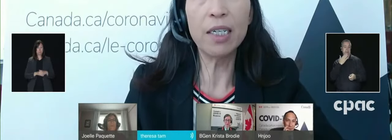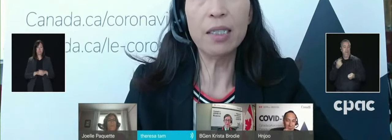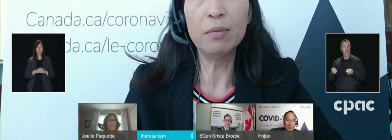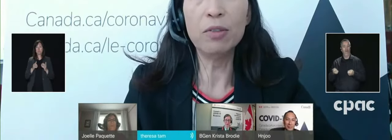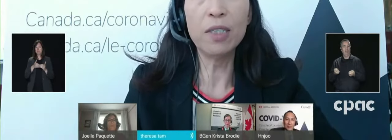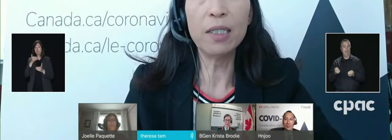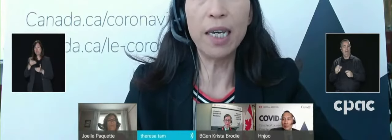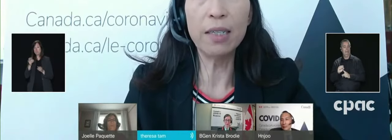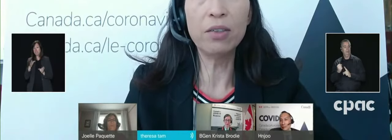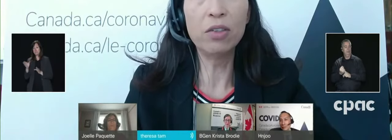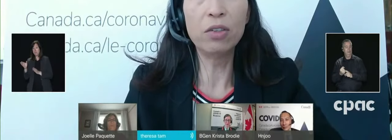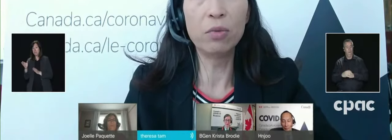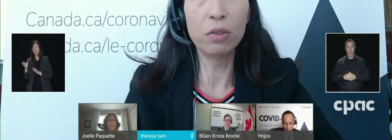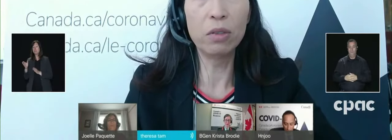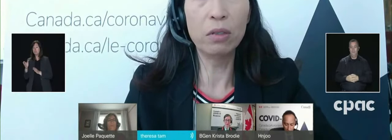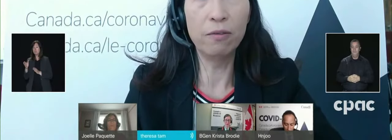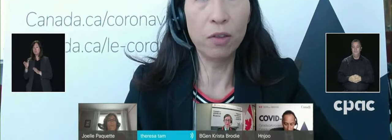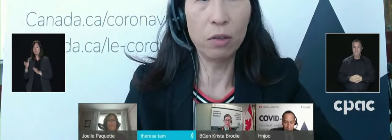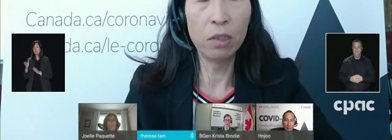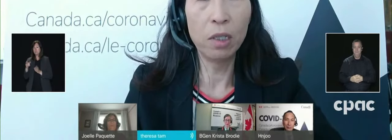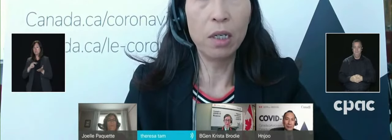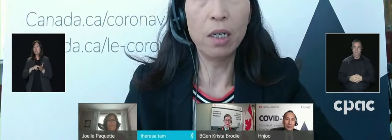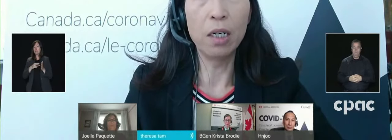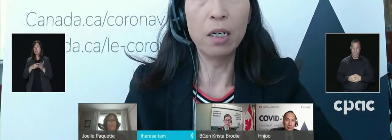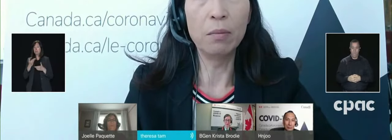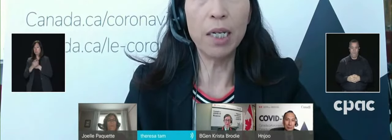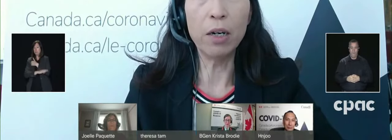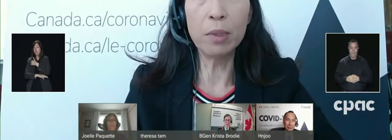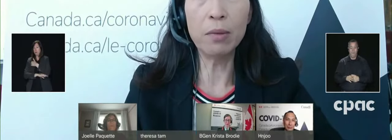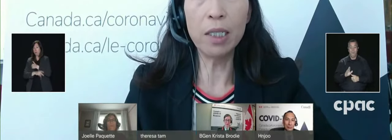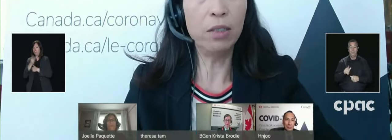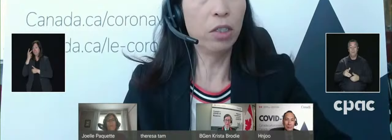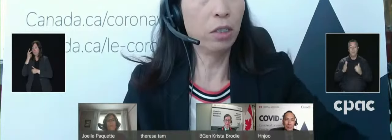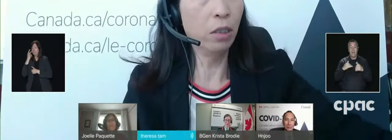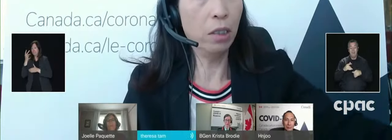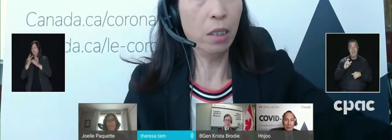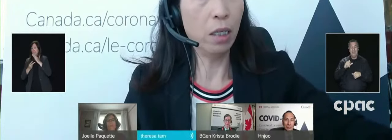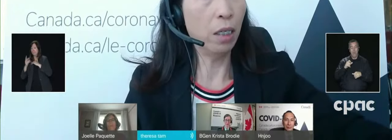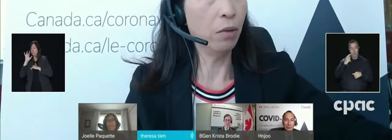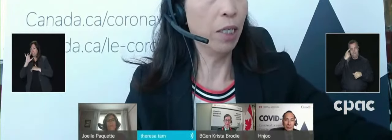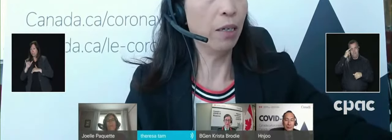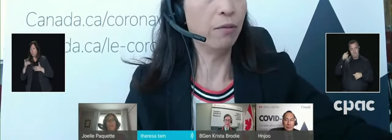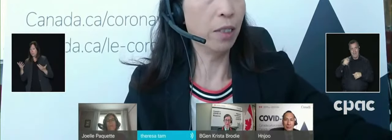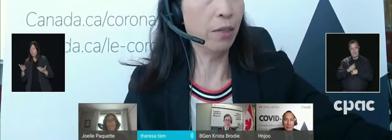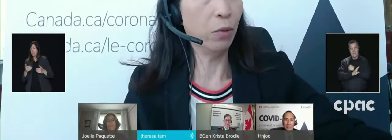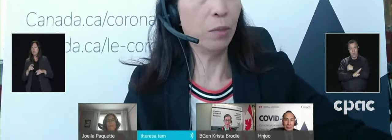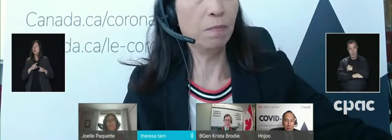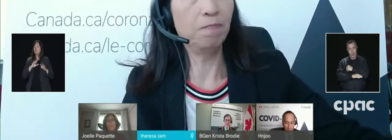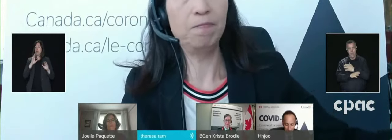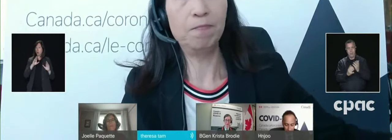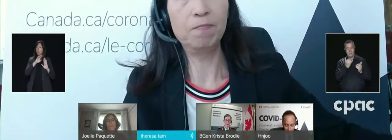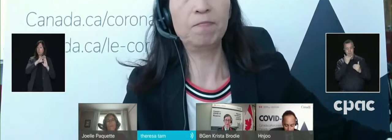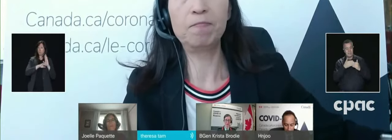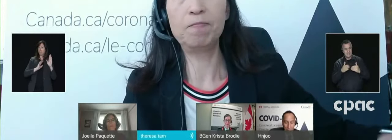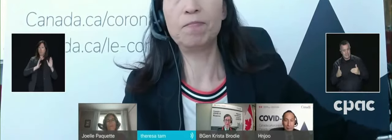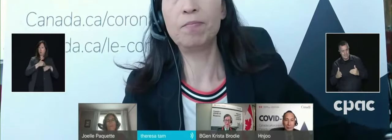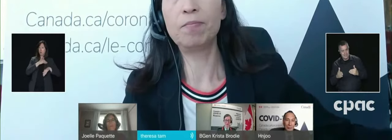planning, if you like, is moving then towards the fall. But I hope some of these tools will be helpful to everyone.